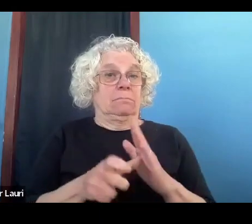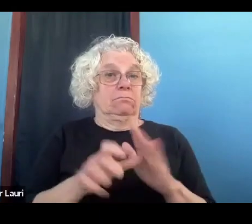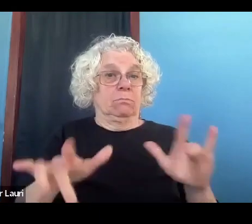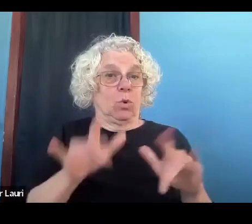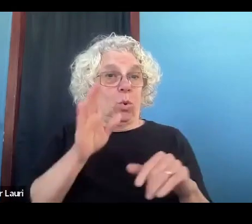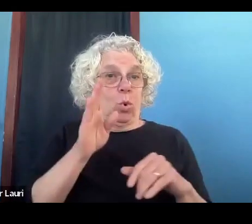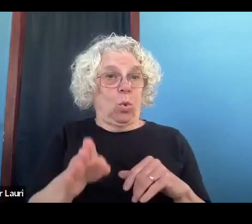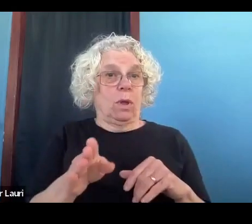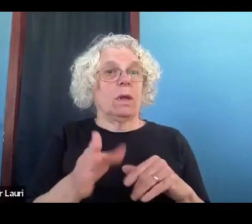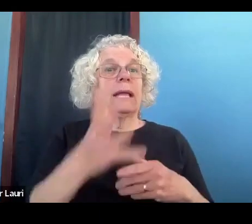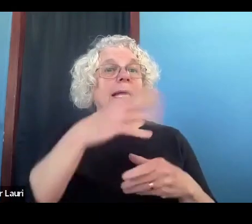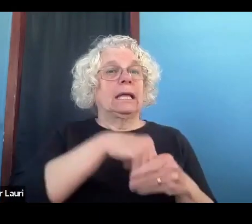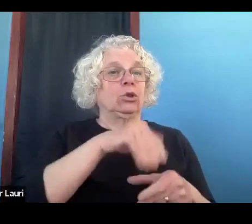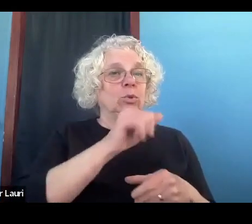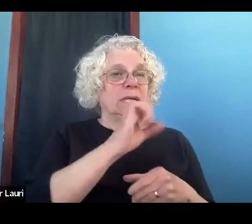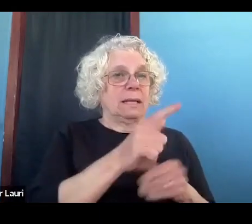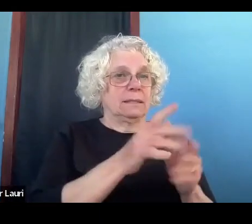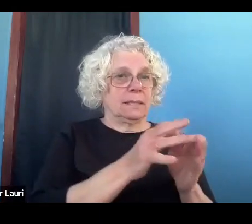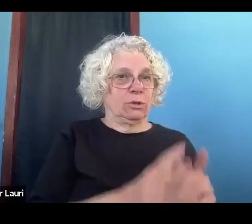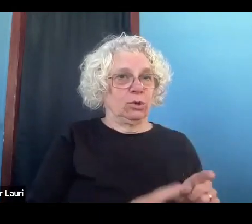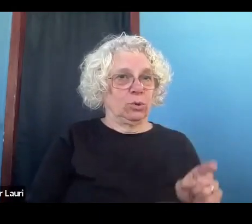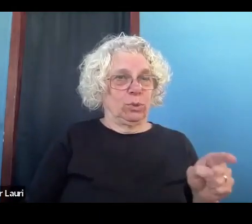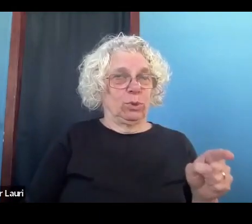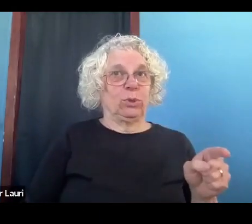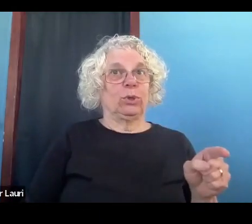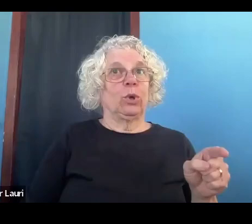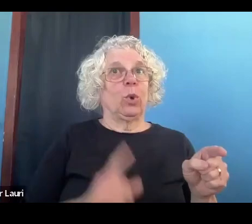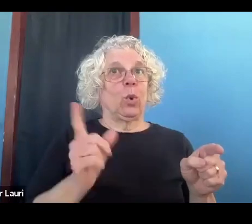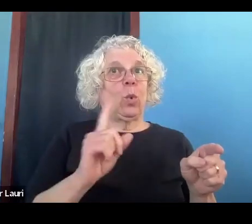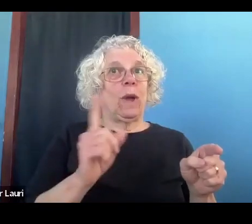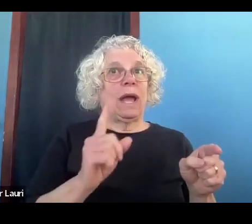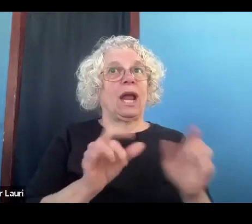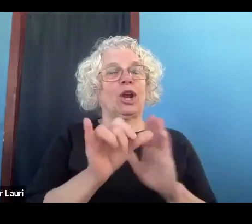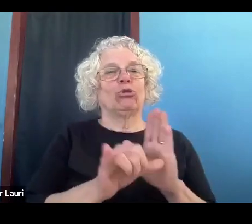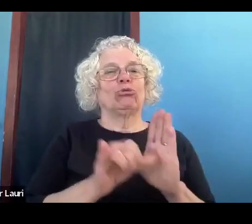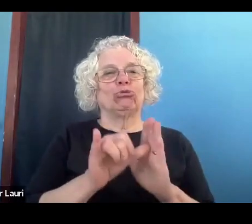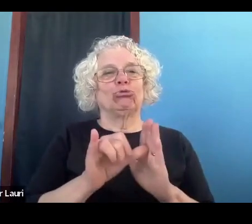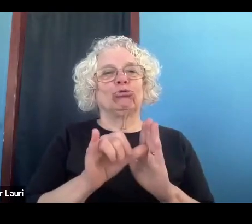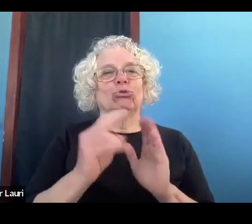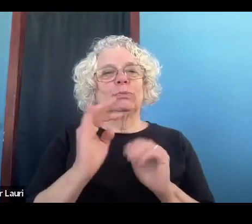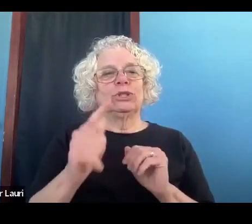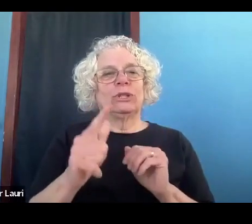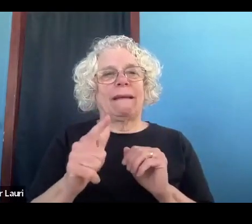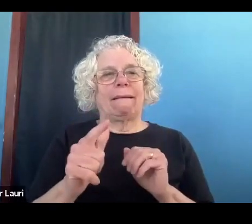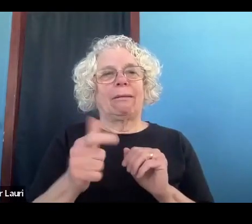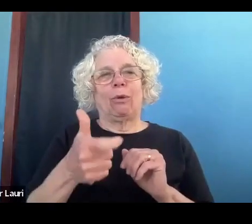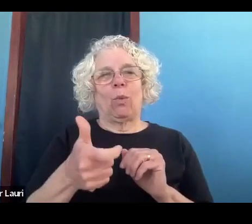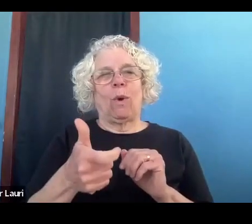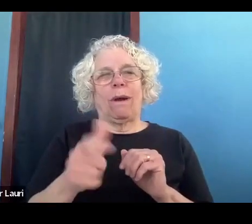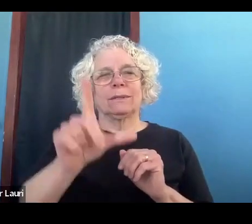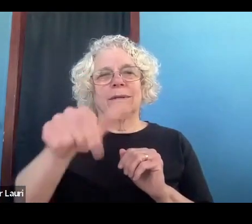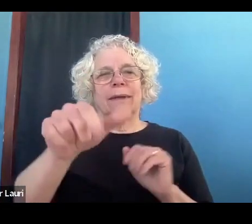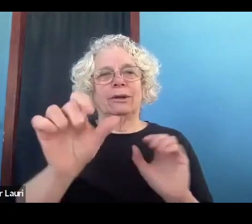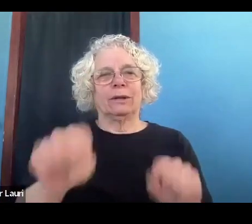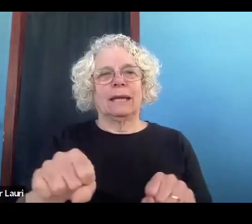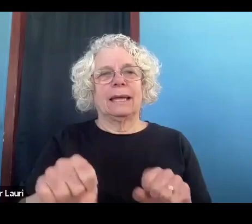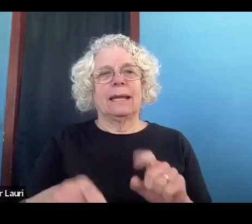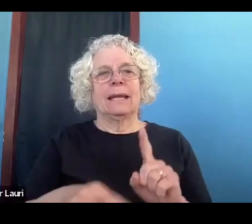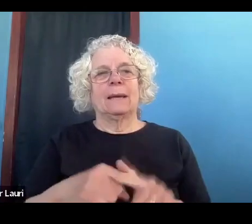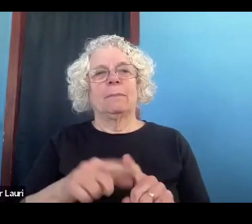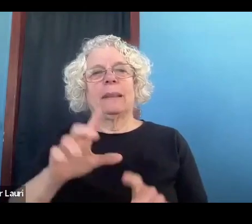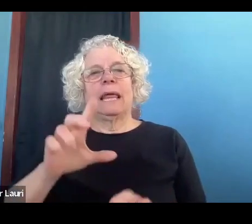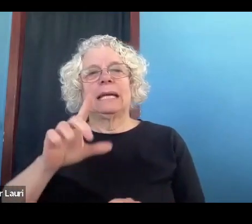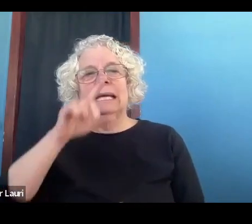the ASL interpretation. These recordings will be available on our YouTube channel for later viewing. They will also be on the Ducks in a